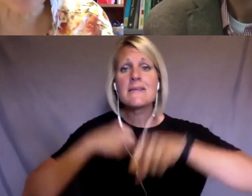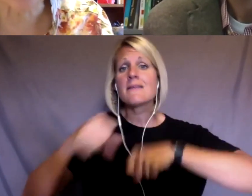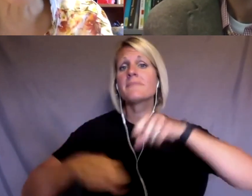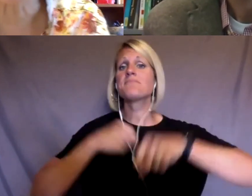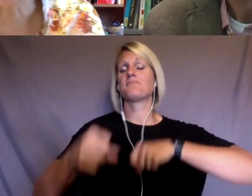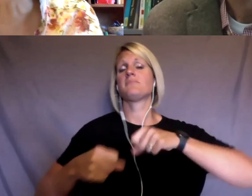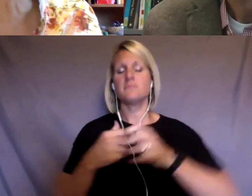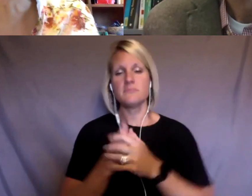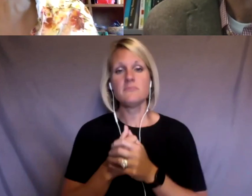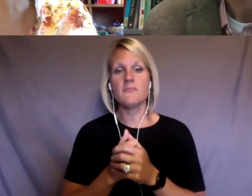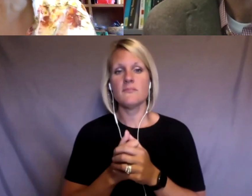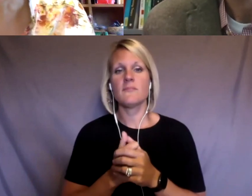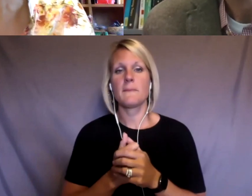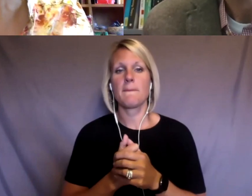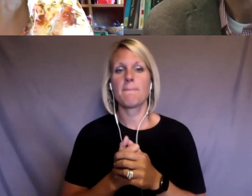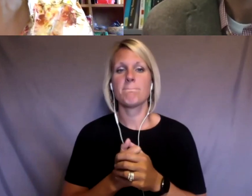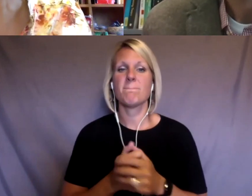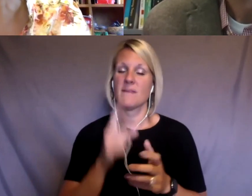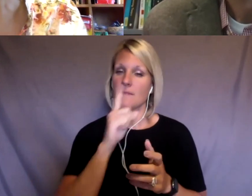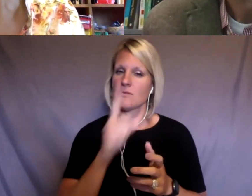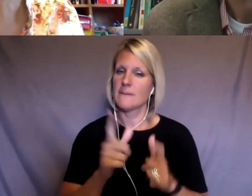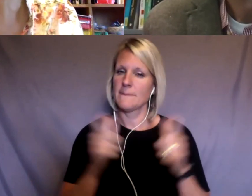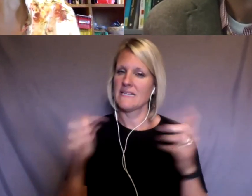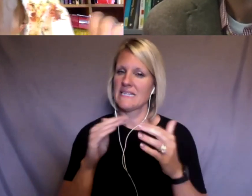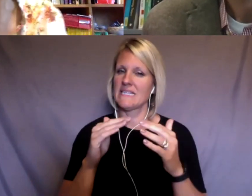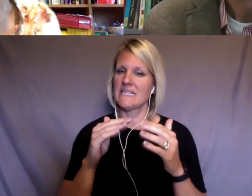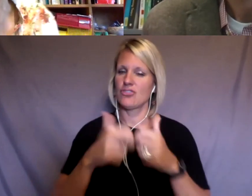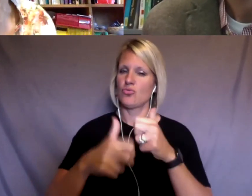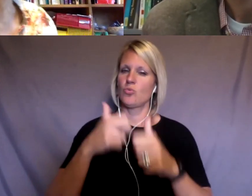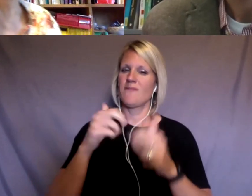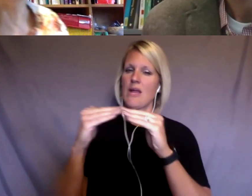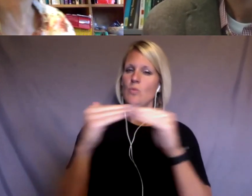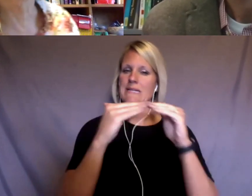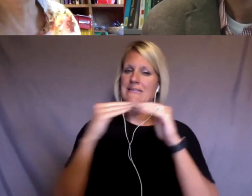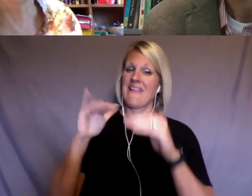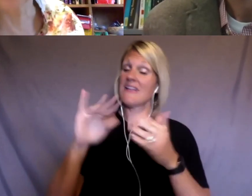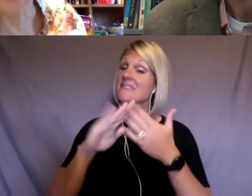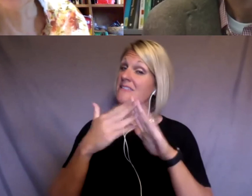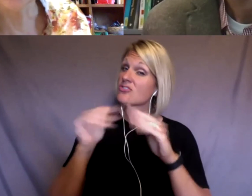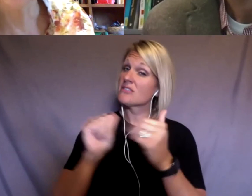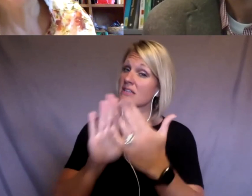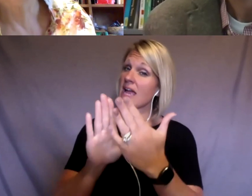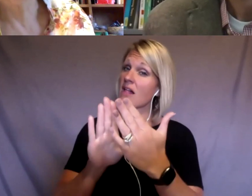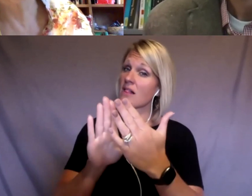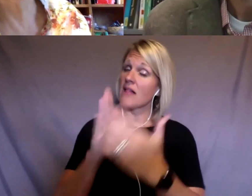There is a huge issue of equity that I believe cities should tackle hands-on,